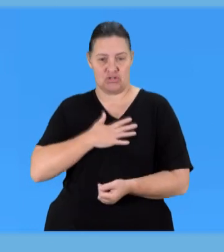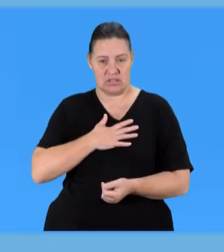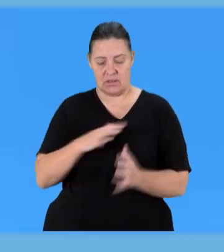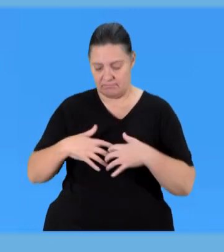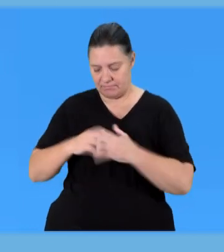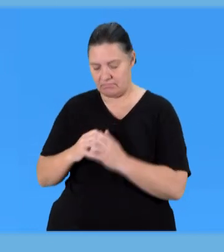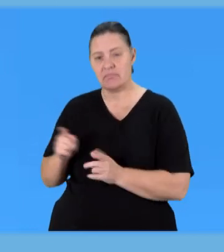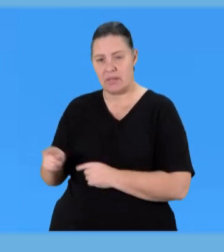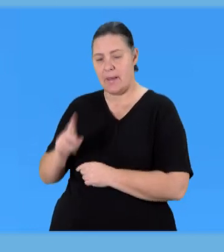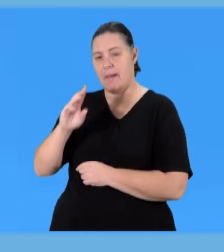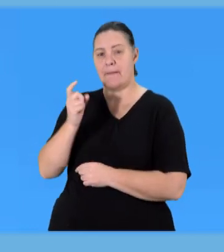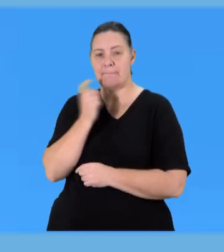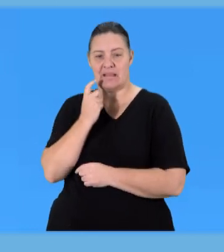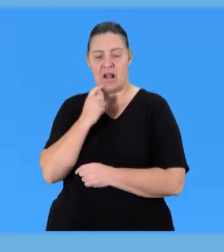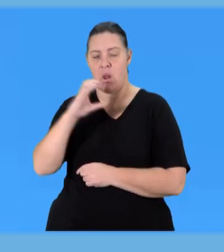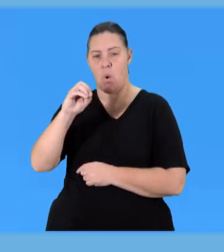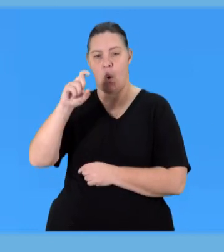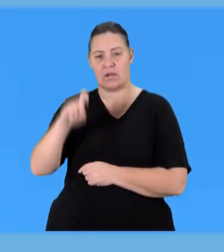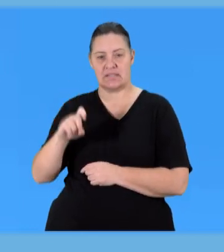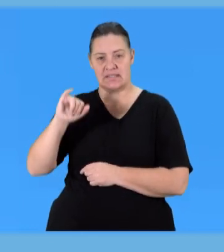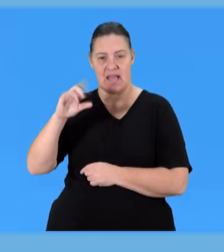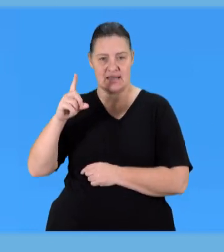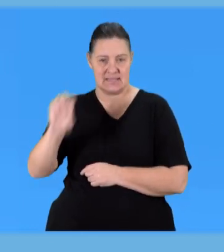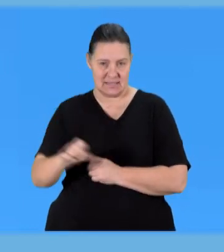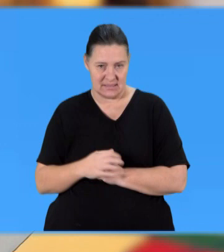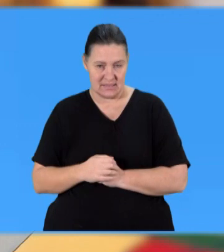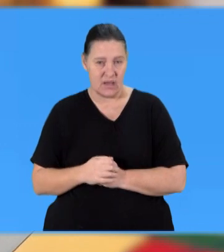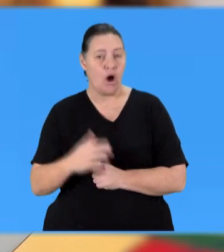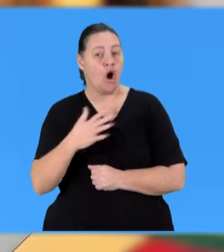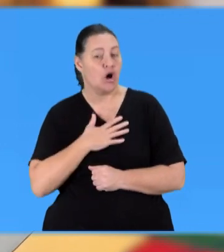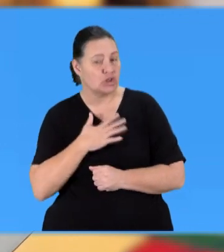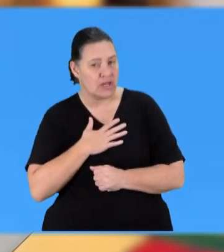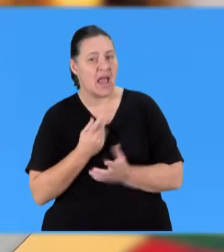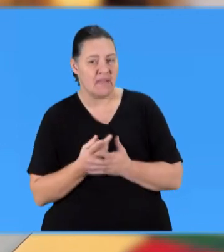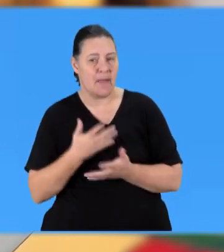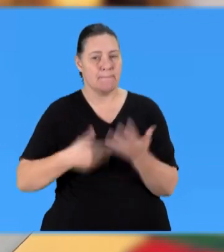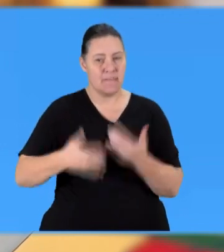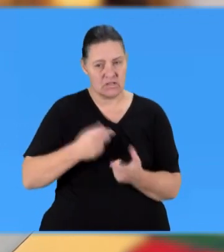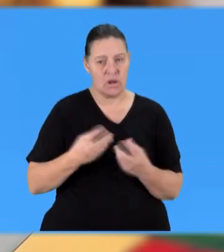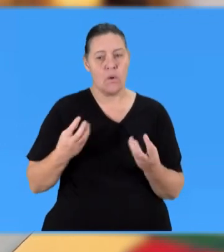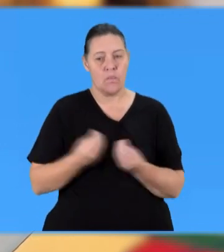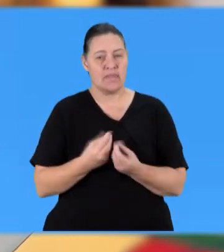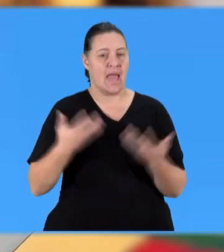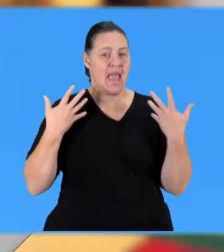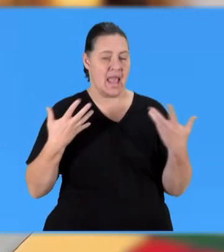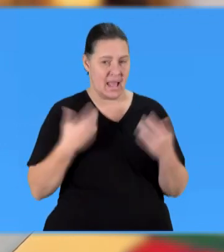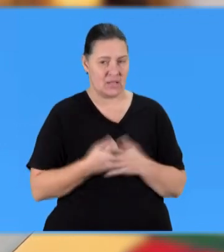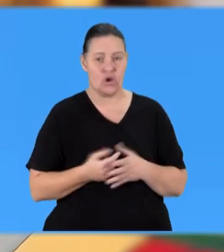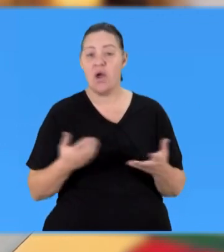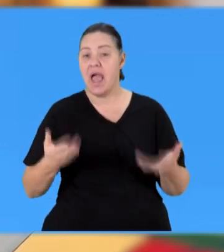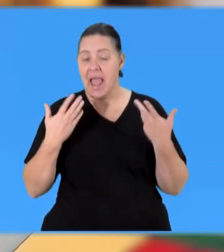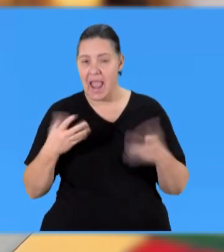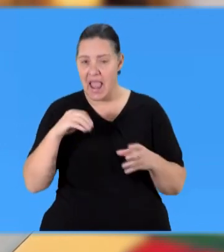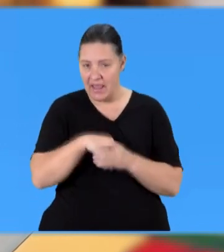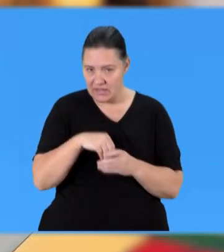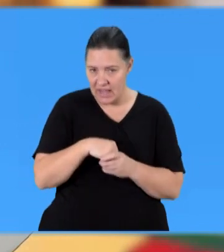oxygen to form metal oxide. Remember that we find our oxygen as in a mixture of with air. So our